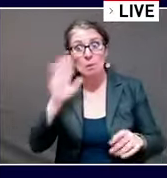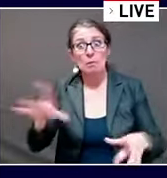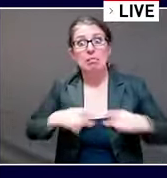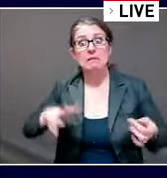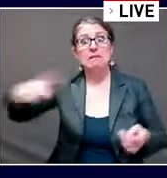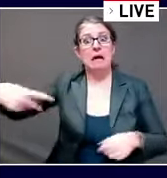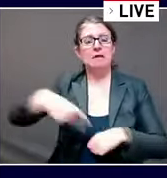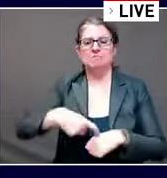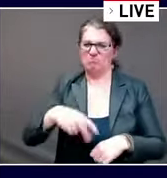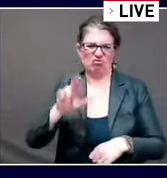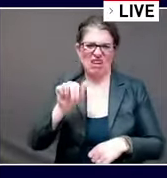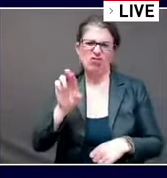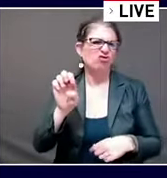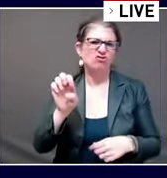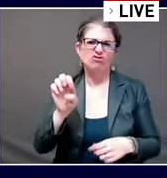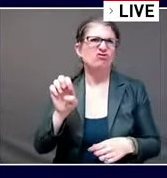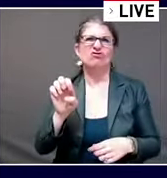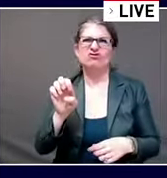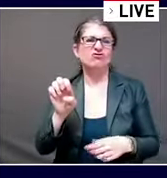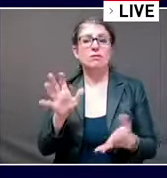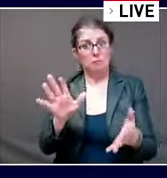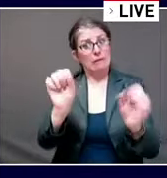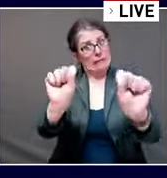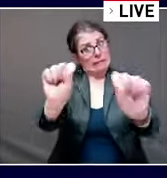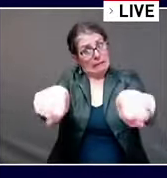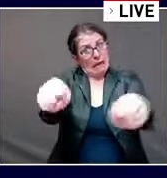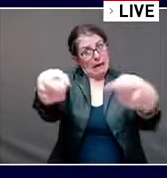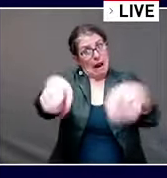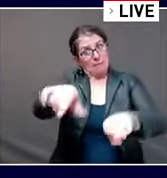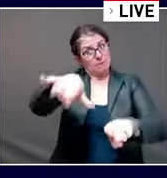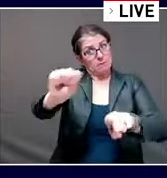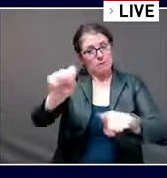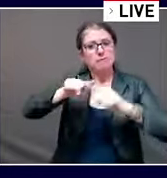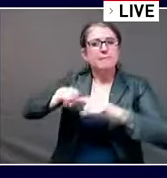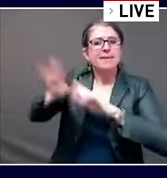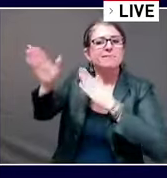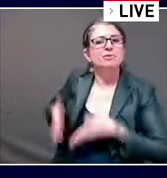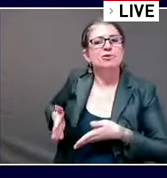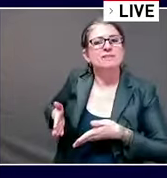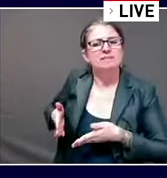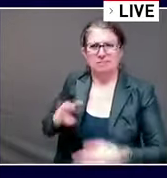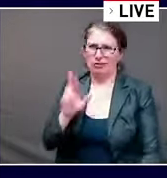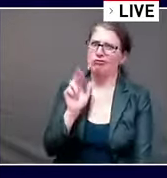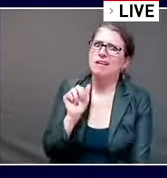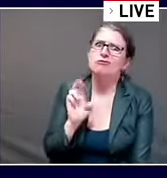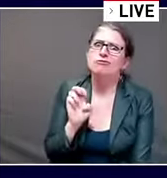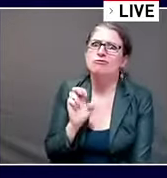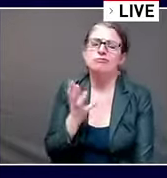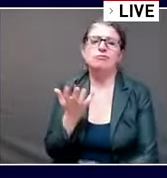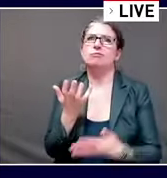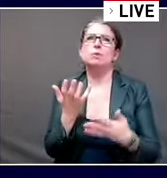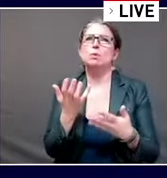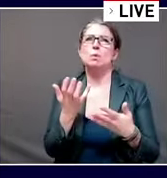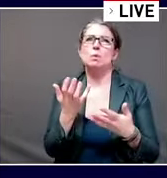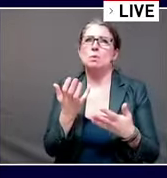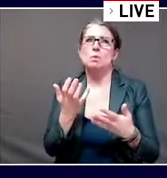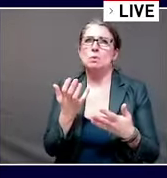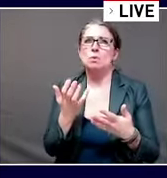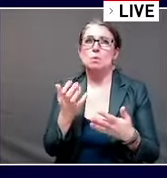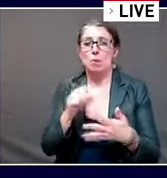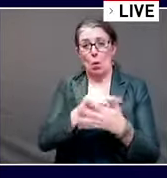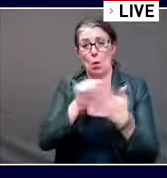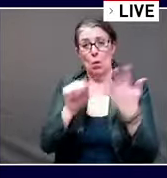handful of times. In many of those instances, it has been somebody who traveled and was potentially exposed to a very,